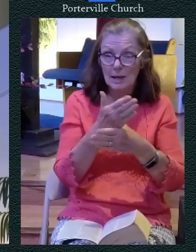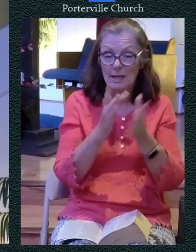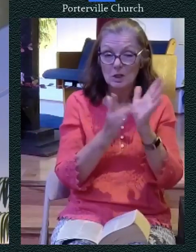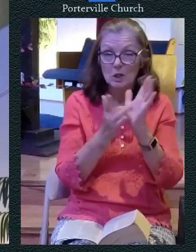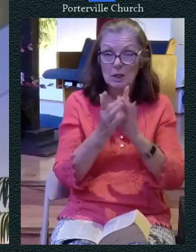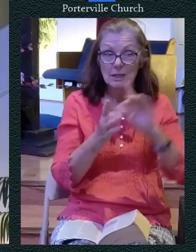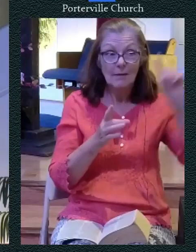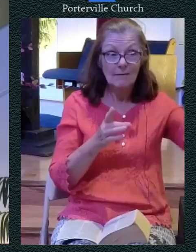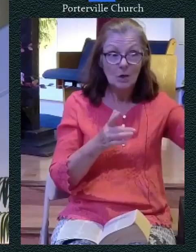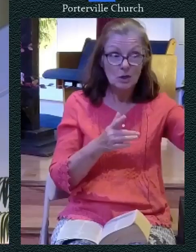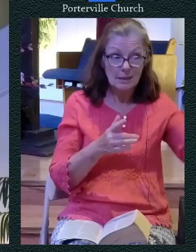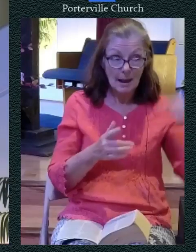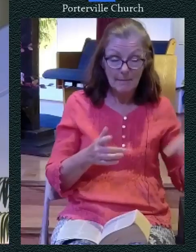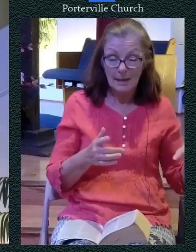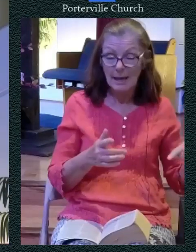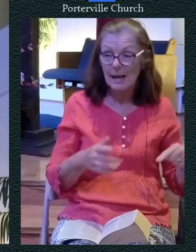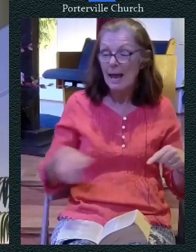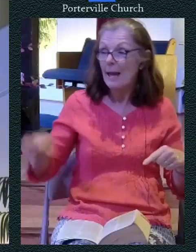Christ